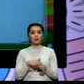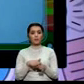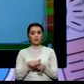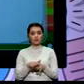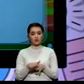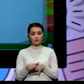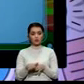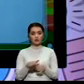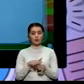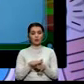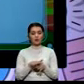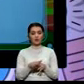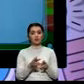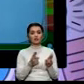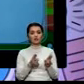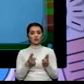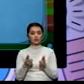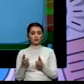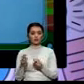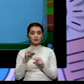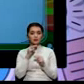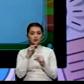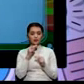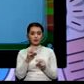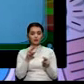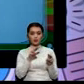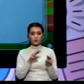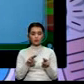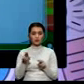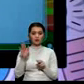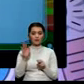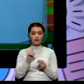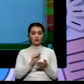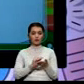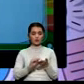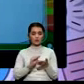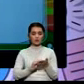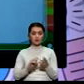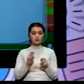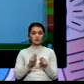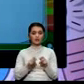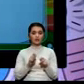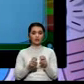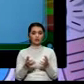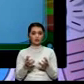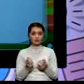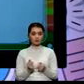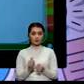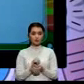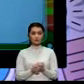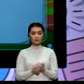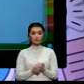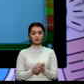bajardingiz? Bajarish tartibini diqqat bilan kuzating va yozganlaringiz bilan tekshirib oling.